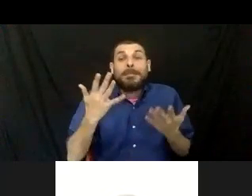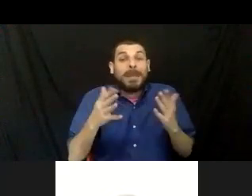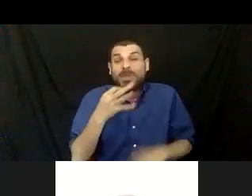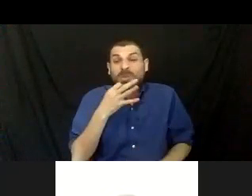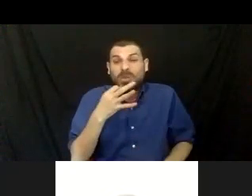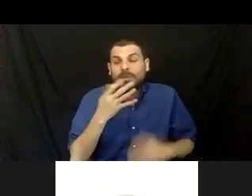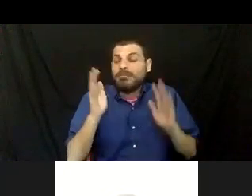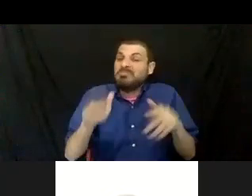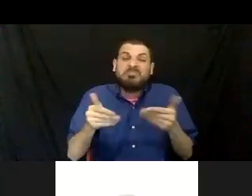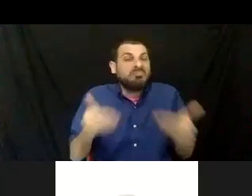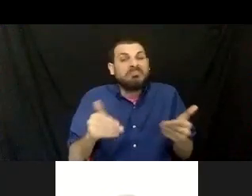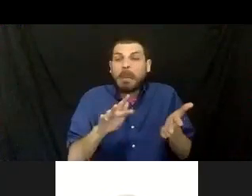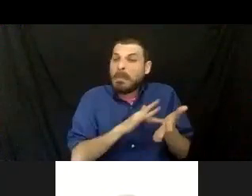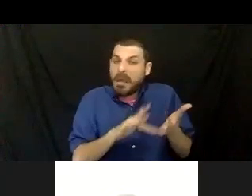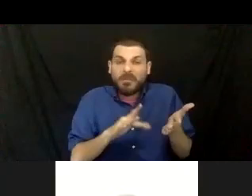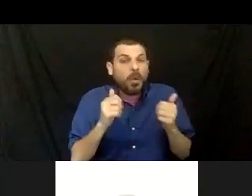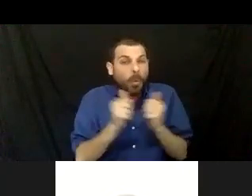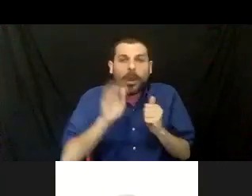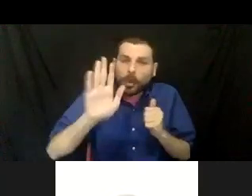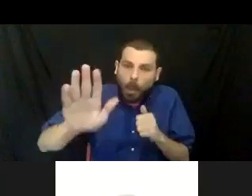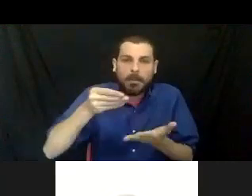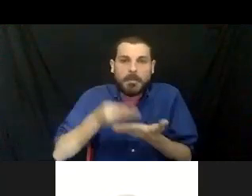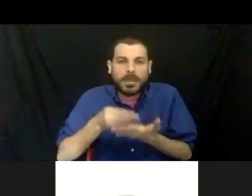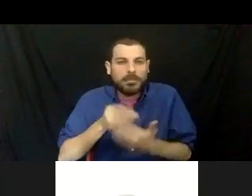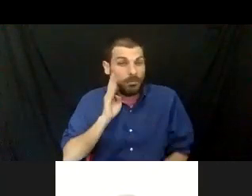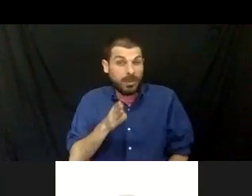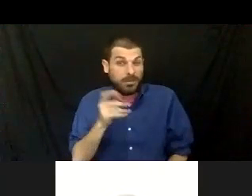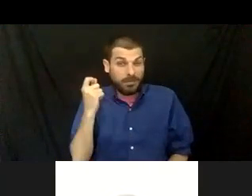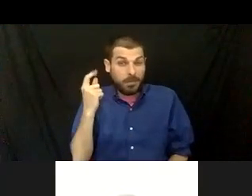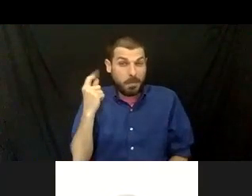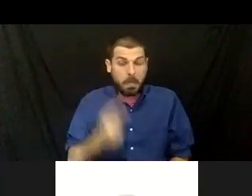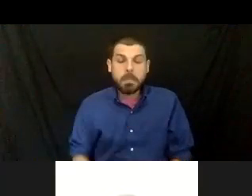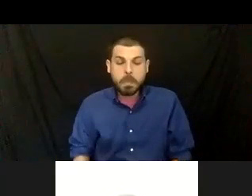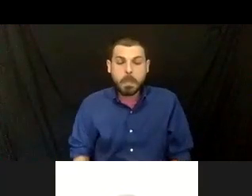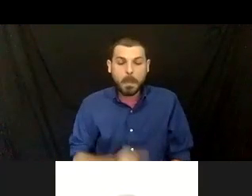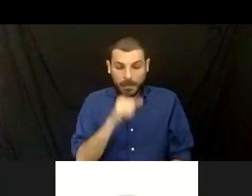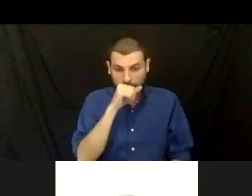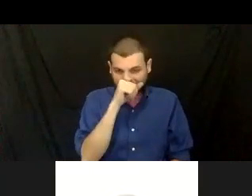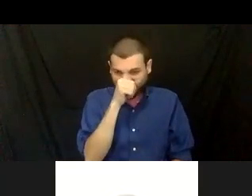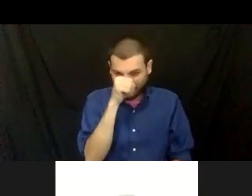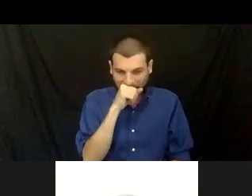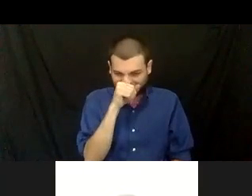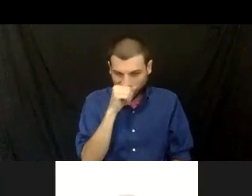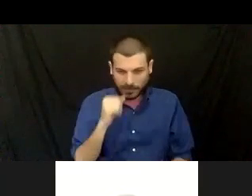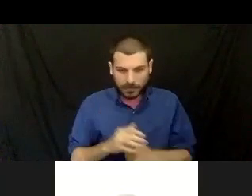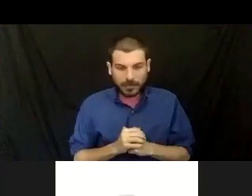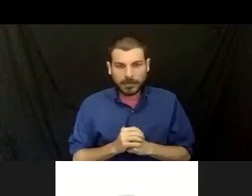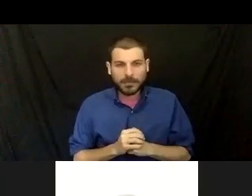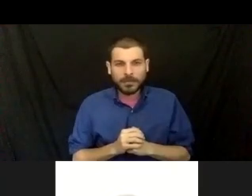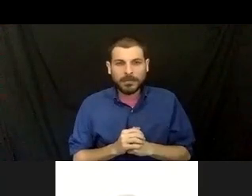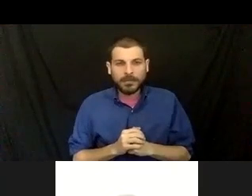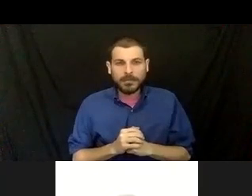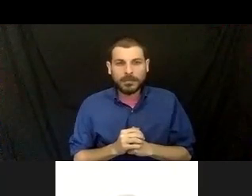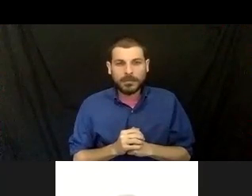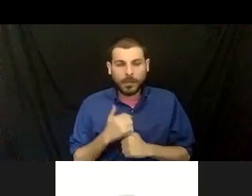my suggestion would be that if you, the surer you can